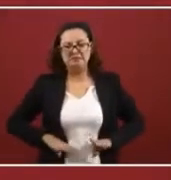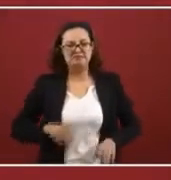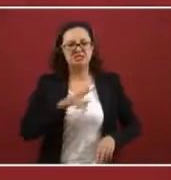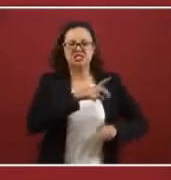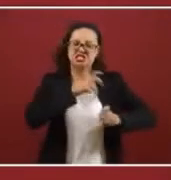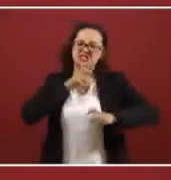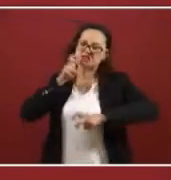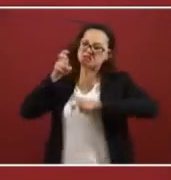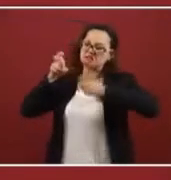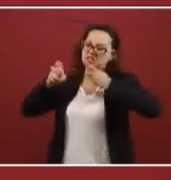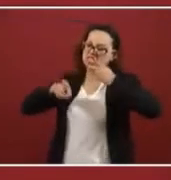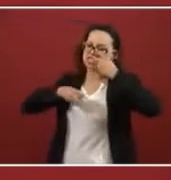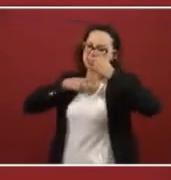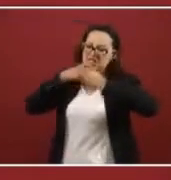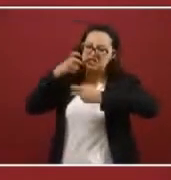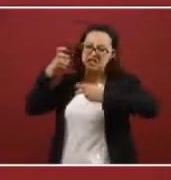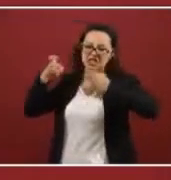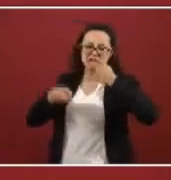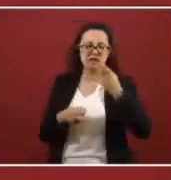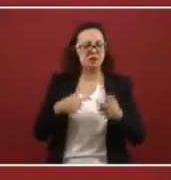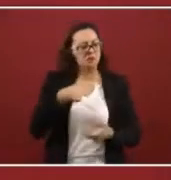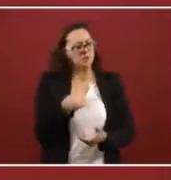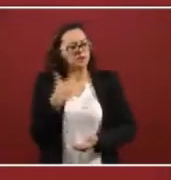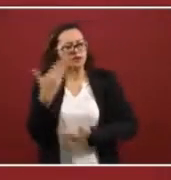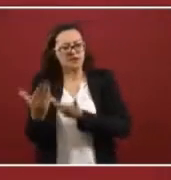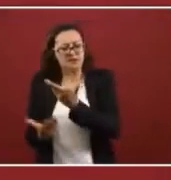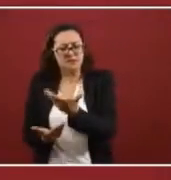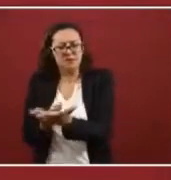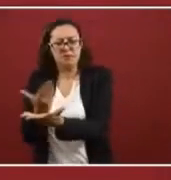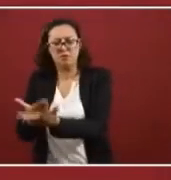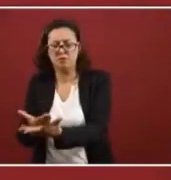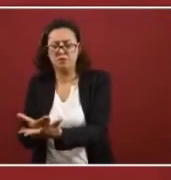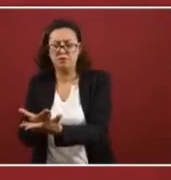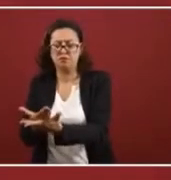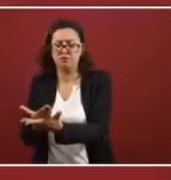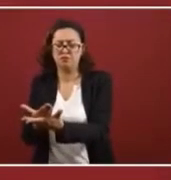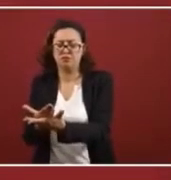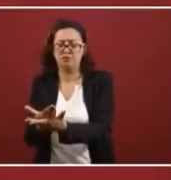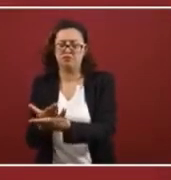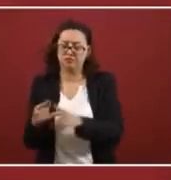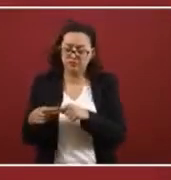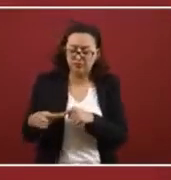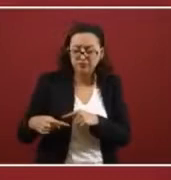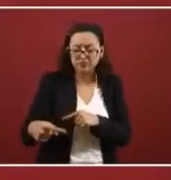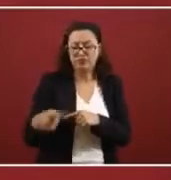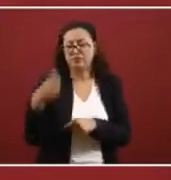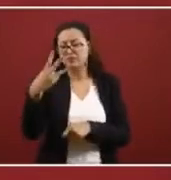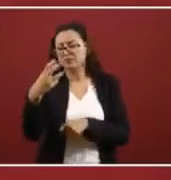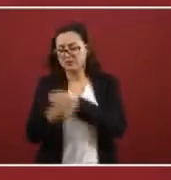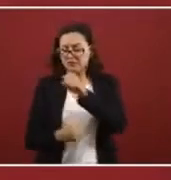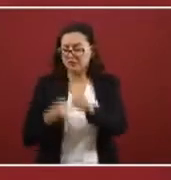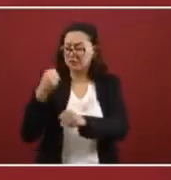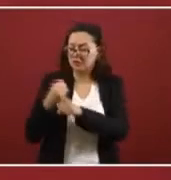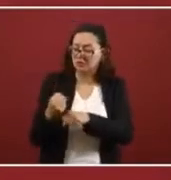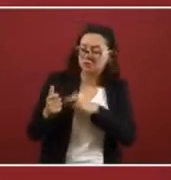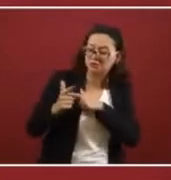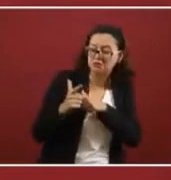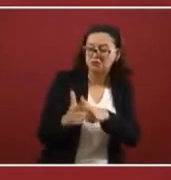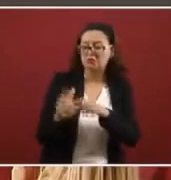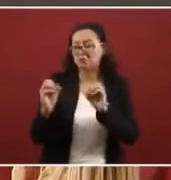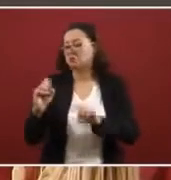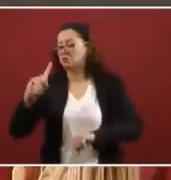Vociferan and they que la yell out that, de someterme a la revocación del mandato, that